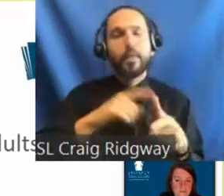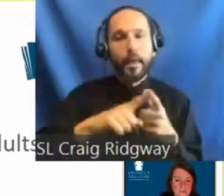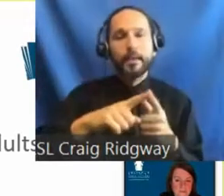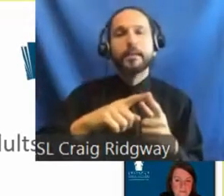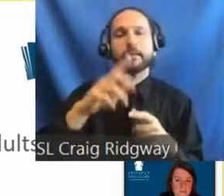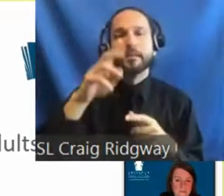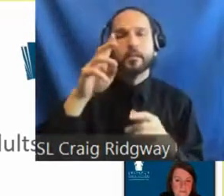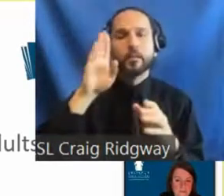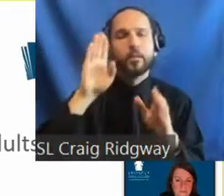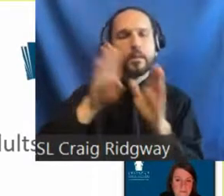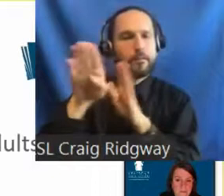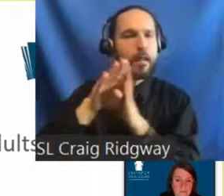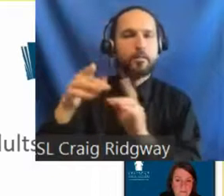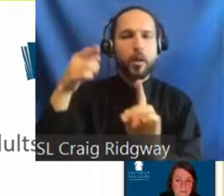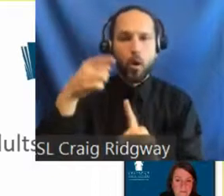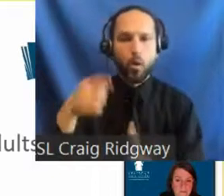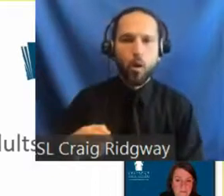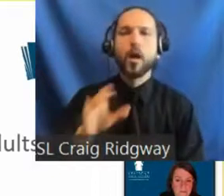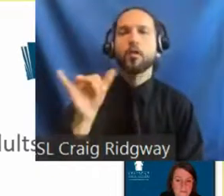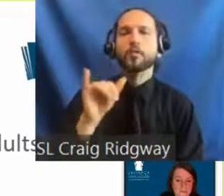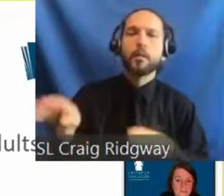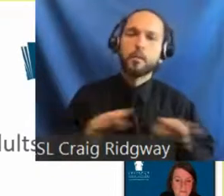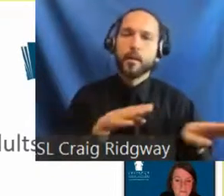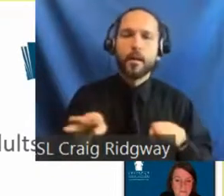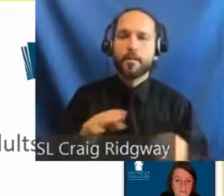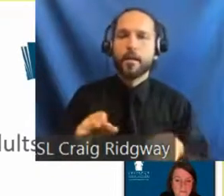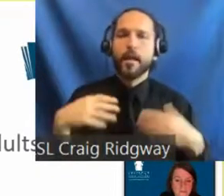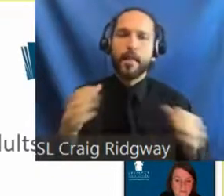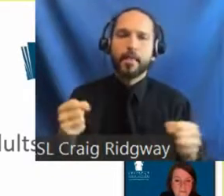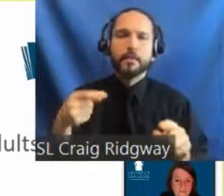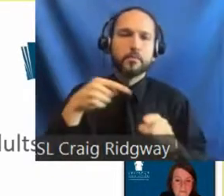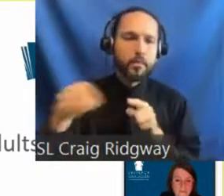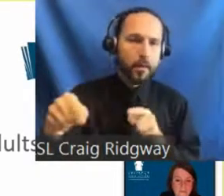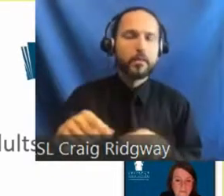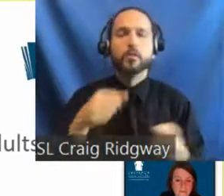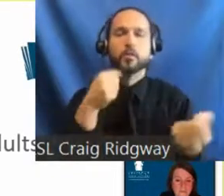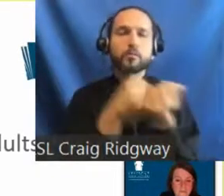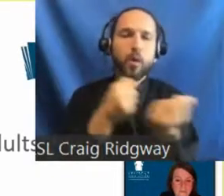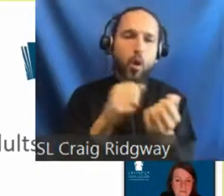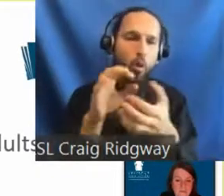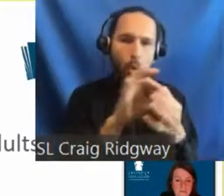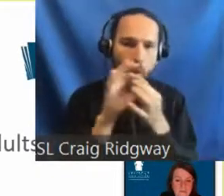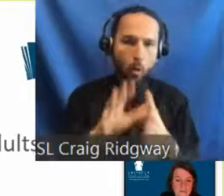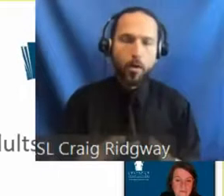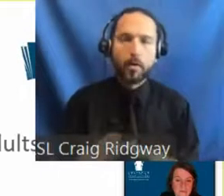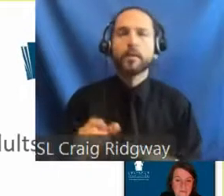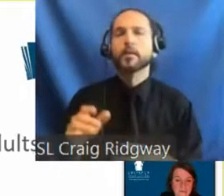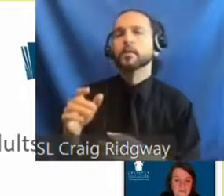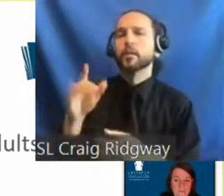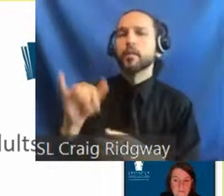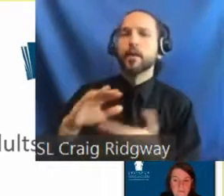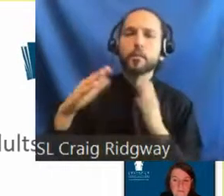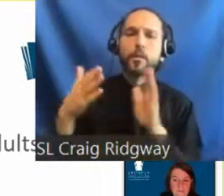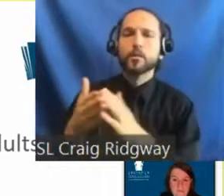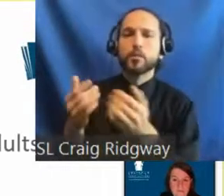work towards goals. Behavioral health specialists, supports coordinators, community support workers, and